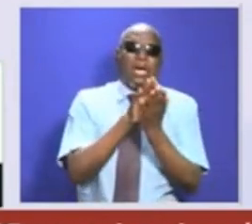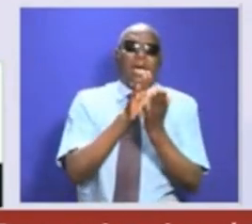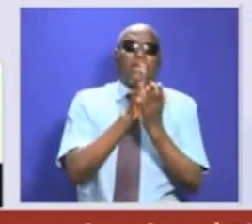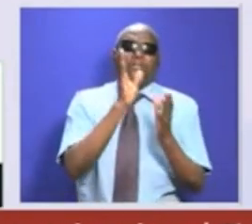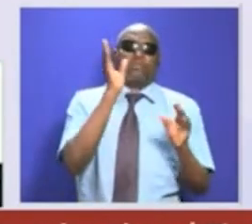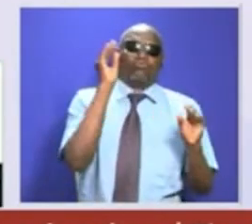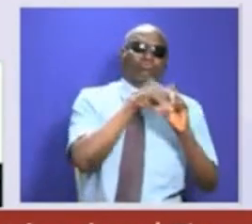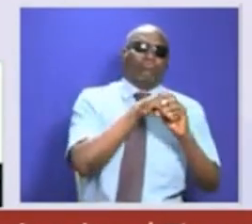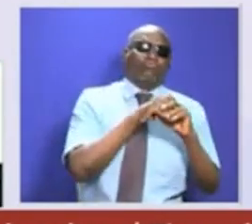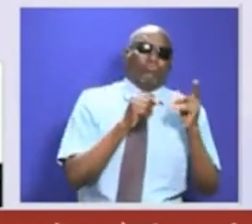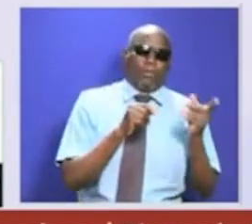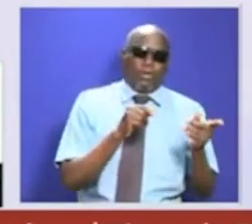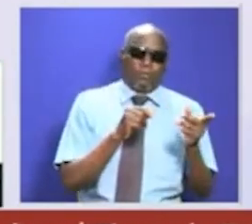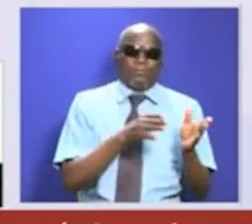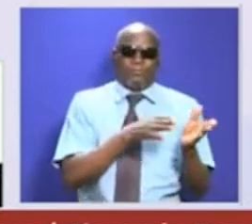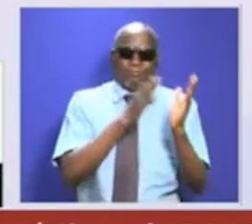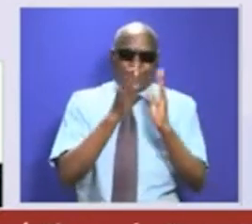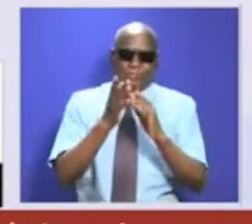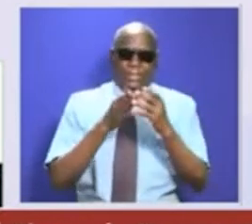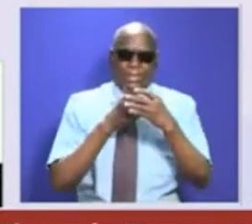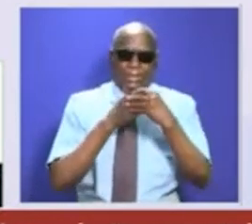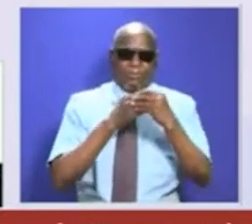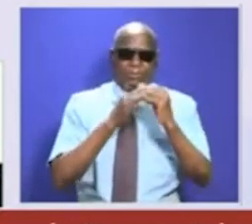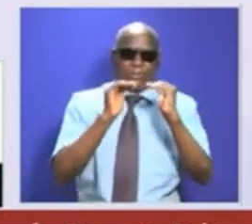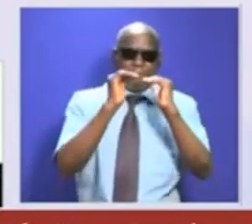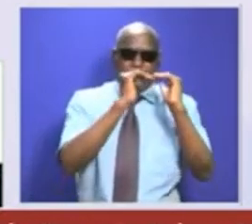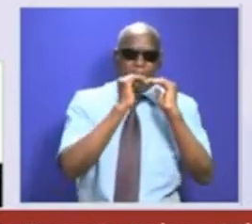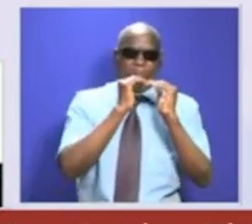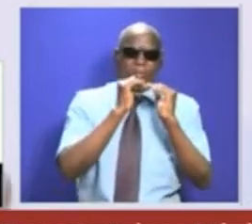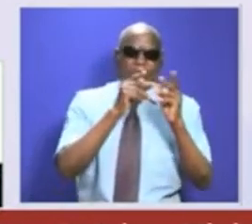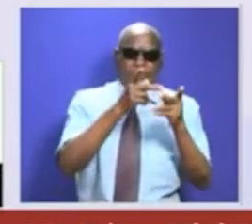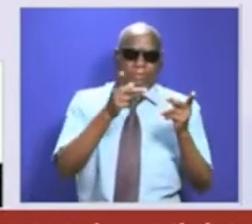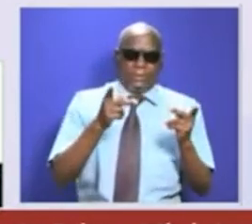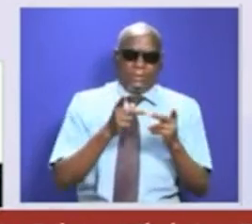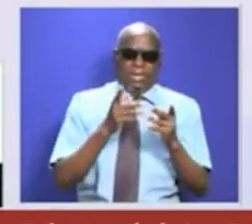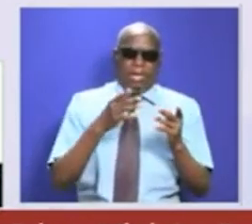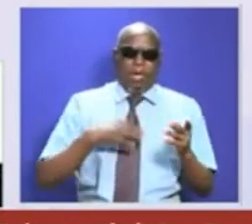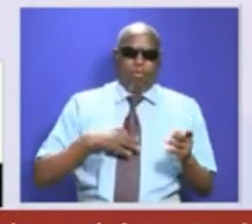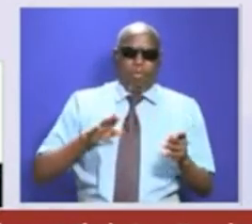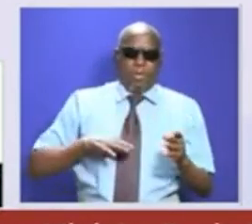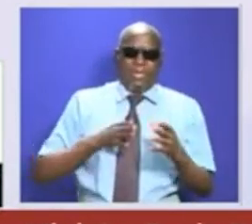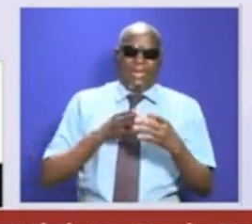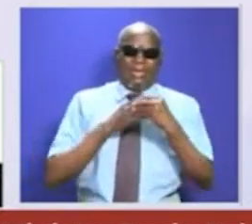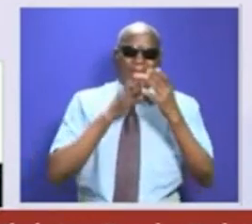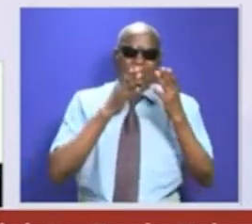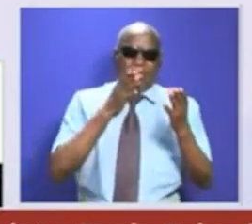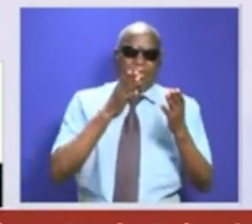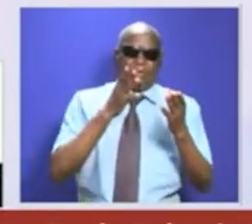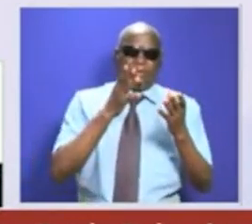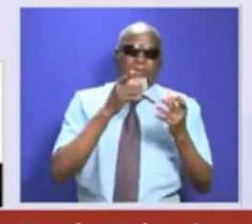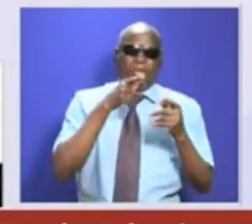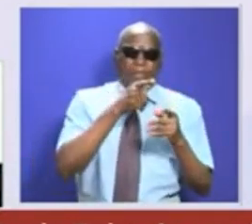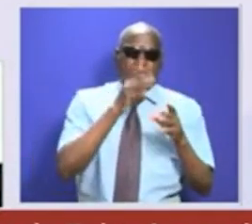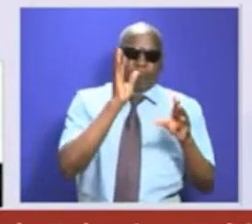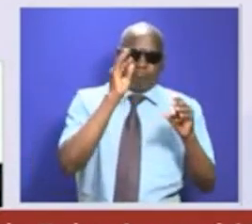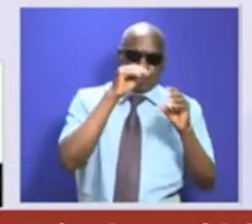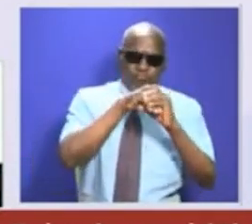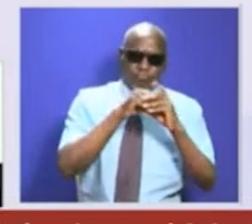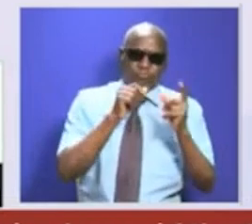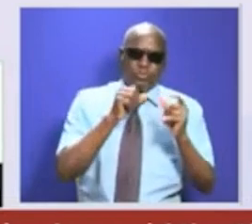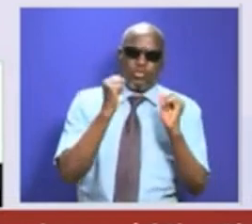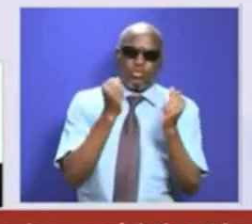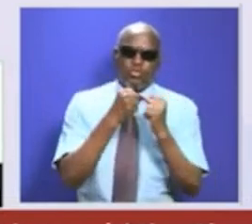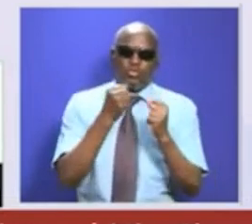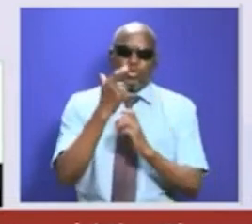come in big. Leadership and democratic space, where our women leaders have to drive. Social